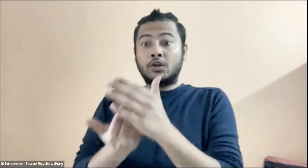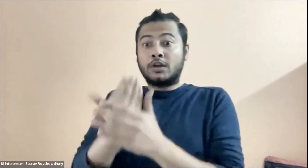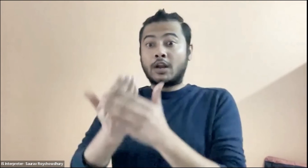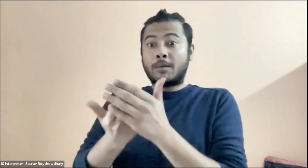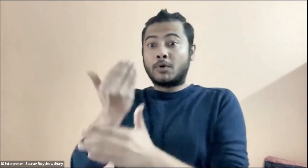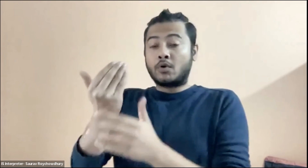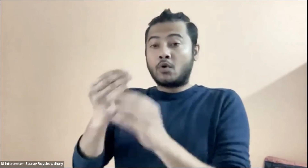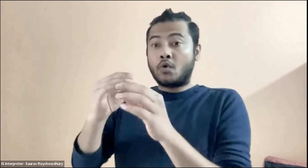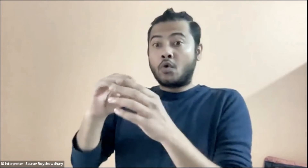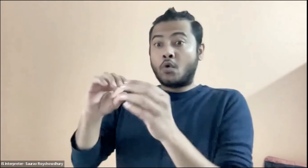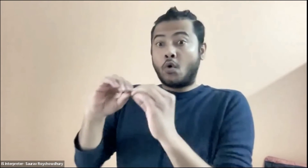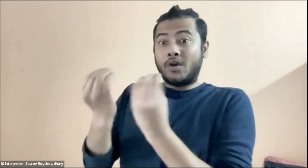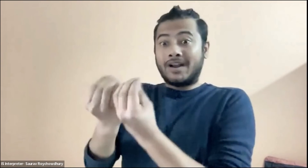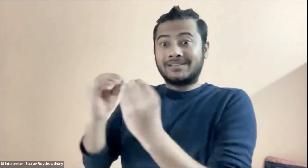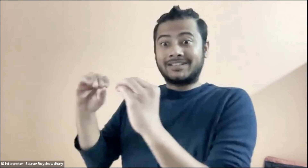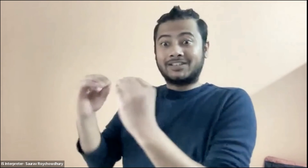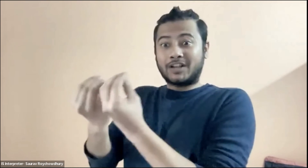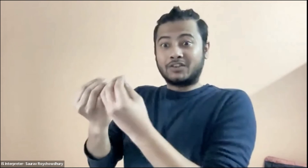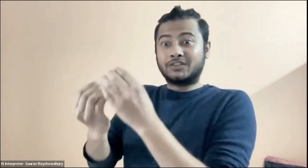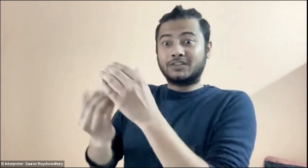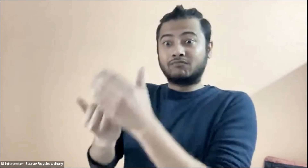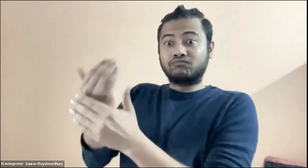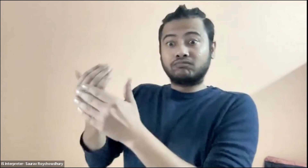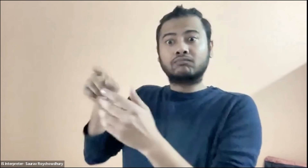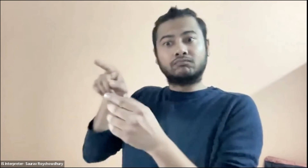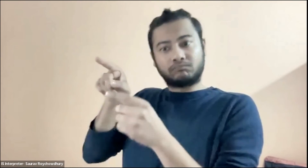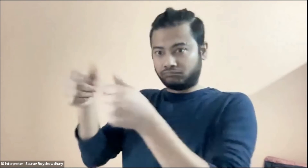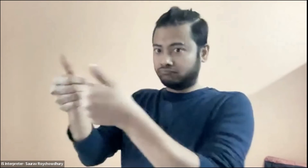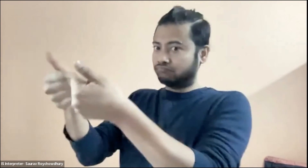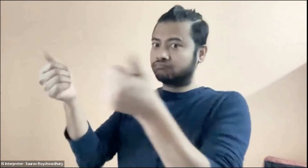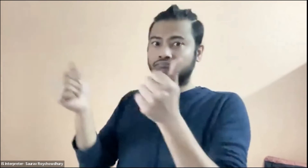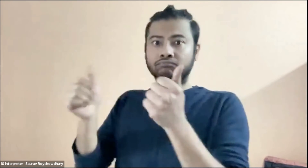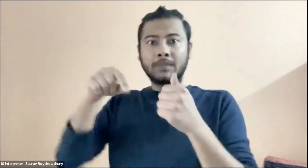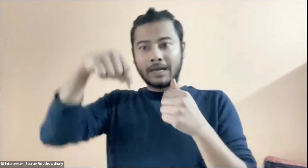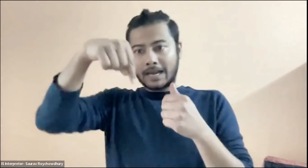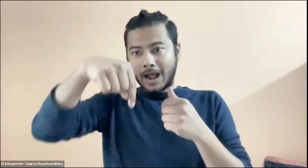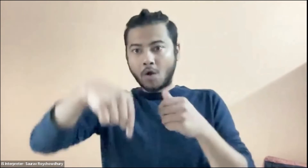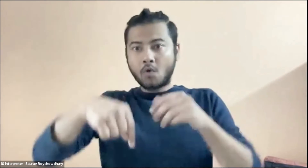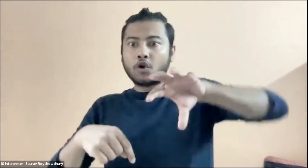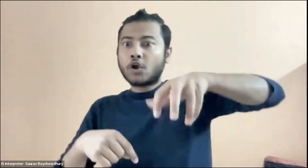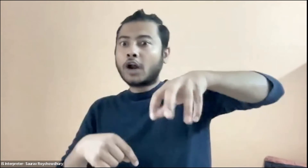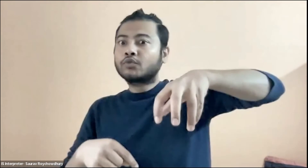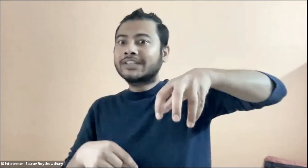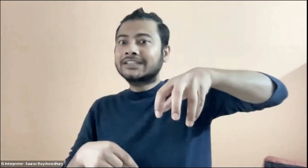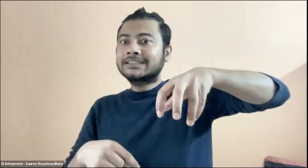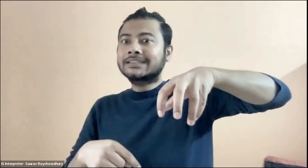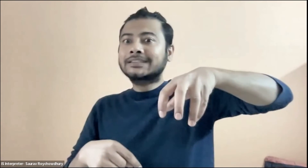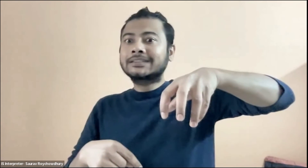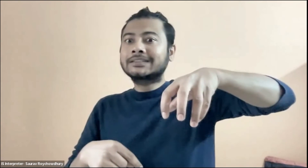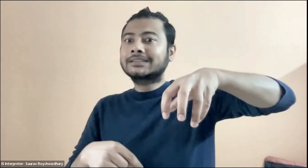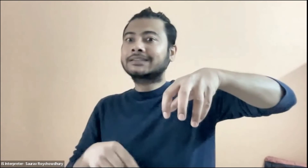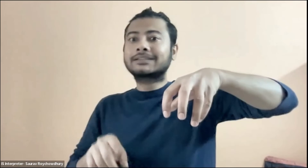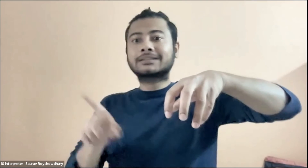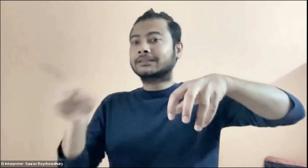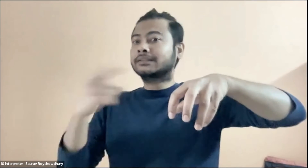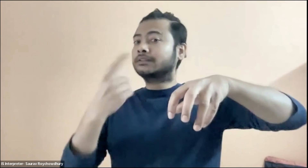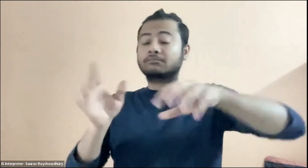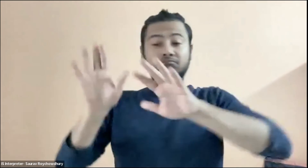individually are also showing their own agency and not necessarily submitting to peer accountability